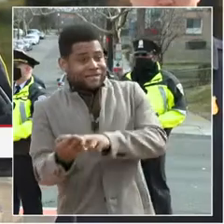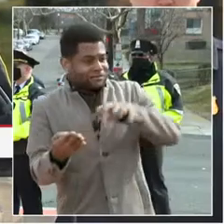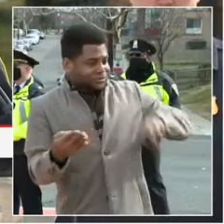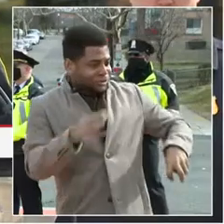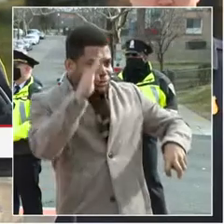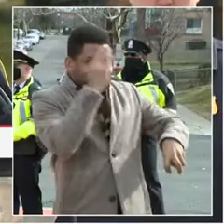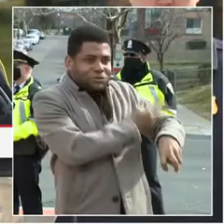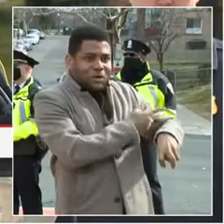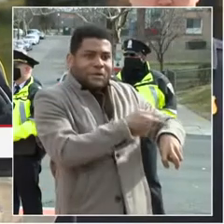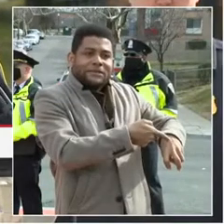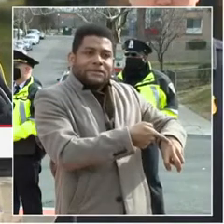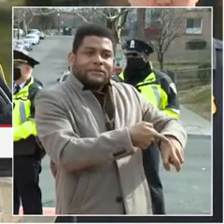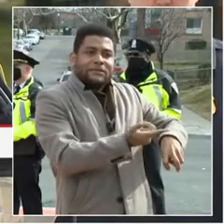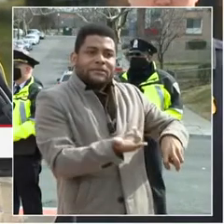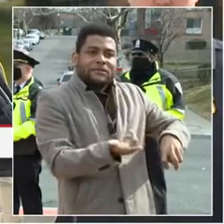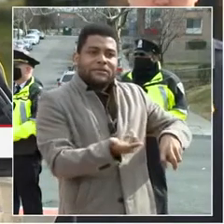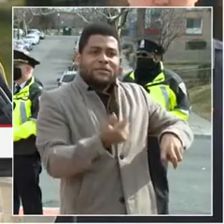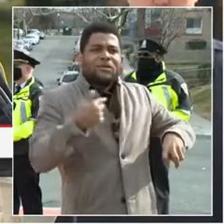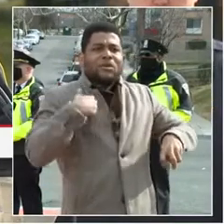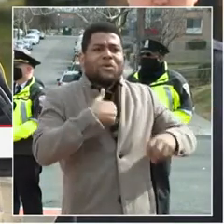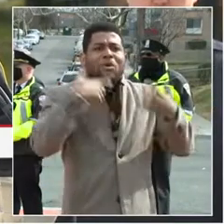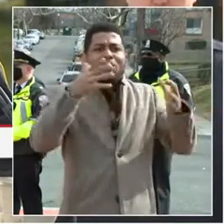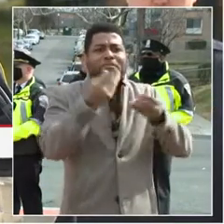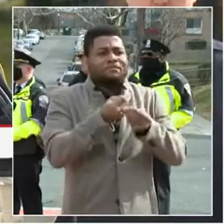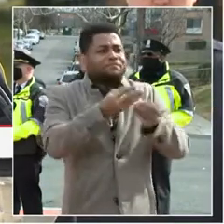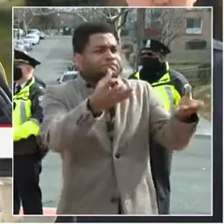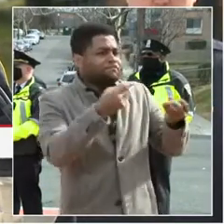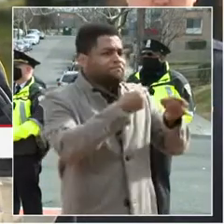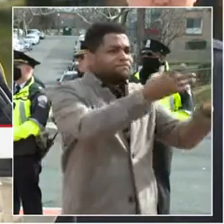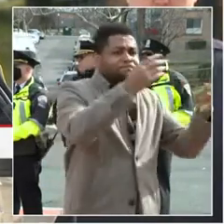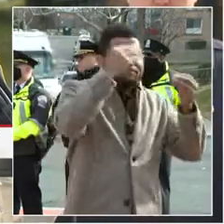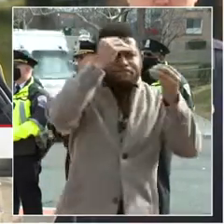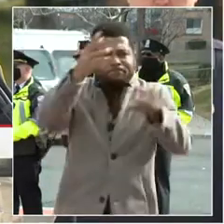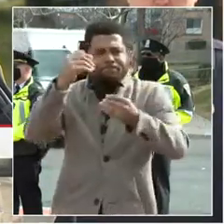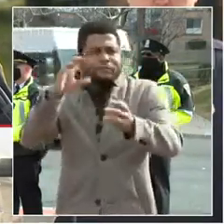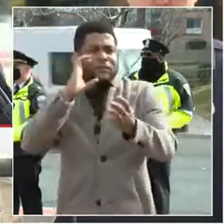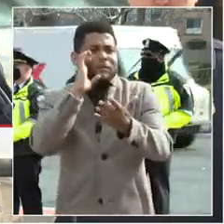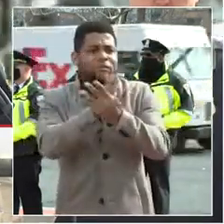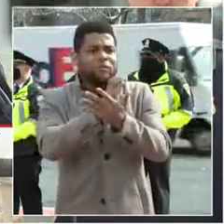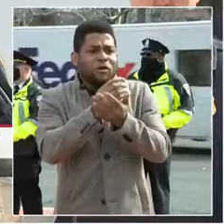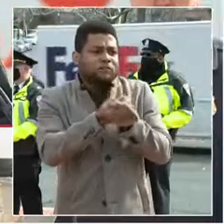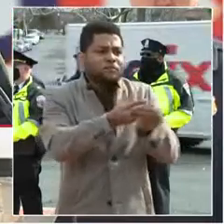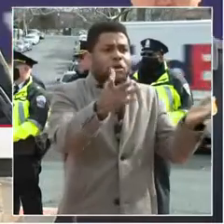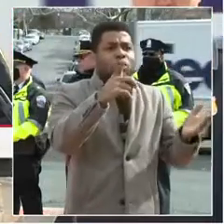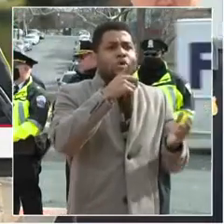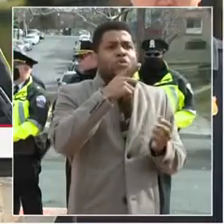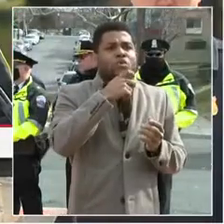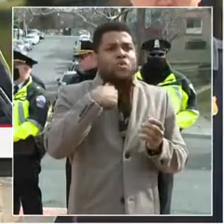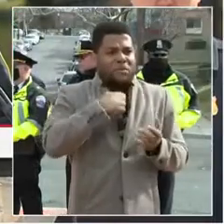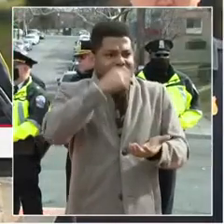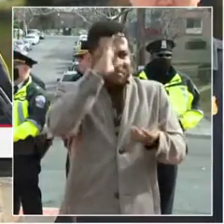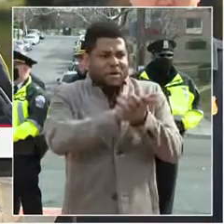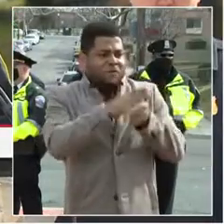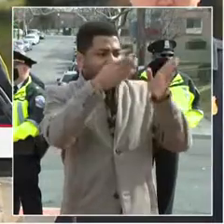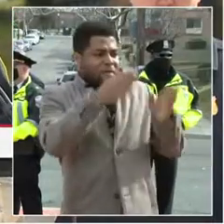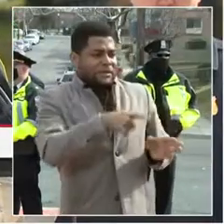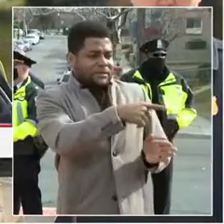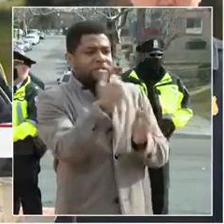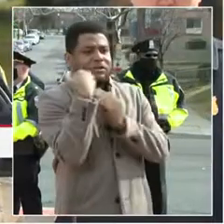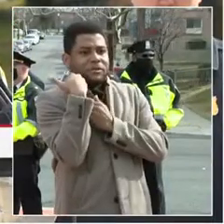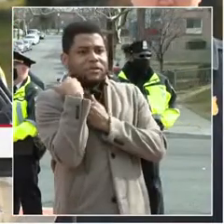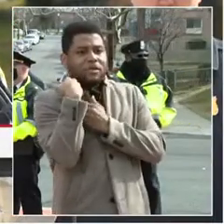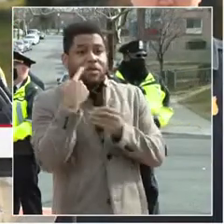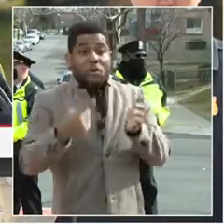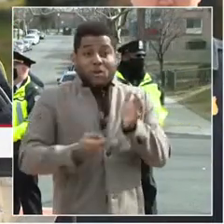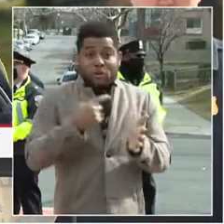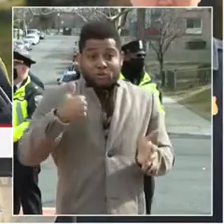circulated images of the suspect, and as these images, as we get better images, I will continue to bring that forward to the public. We will make